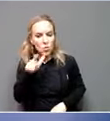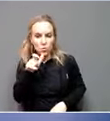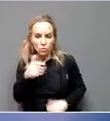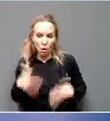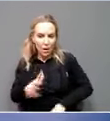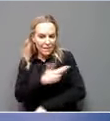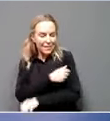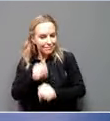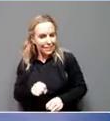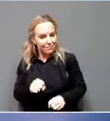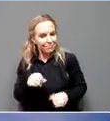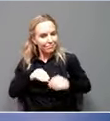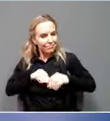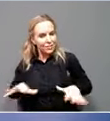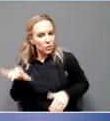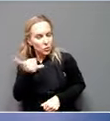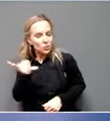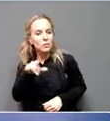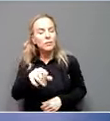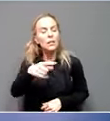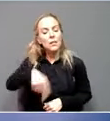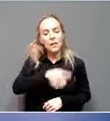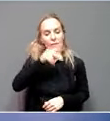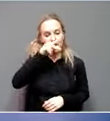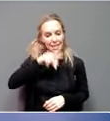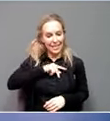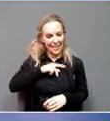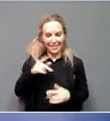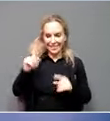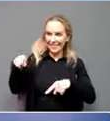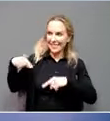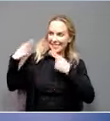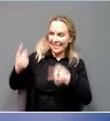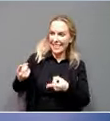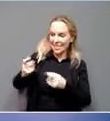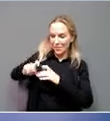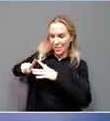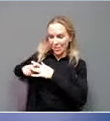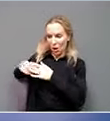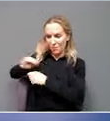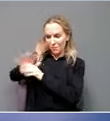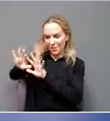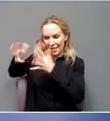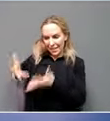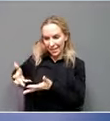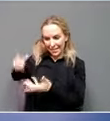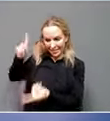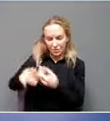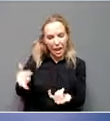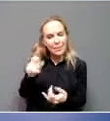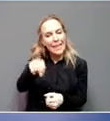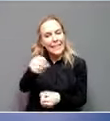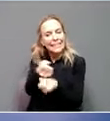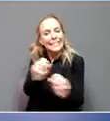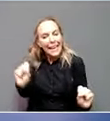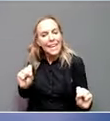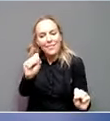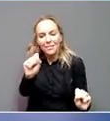for Thanksgiving dinner, you are the safest that you've been at a holiday since the beginning of the pandemic. But number two, get your